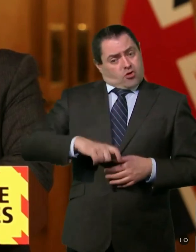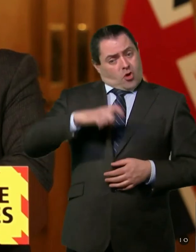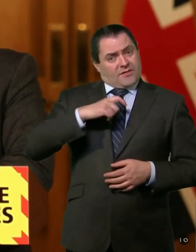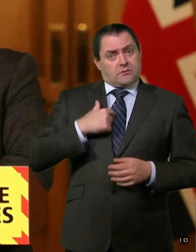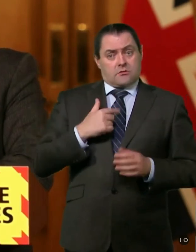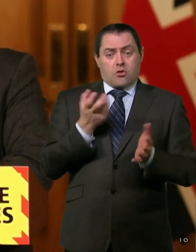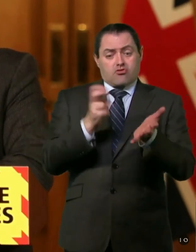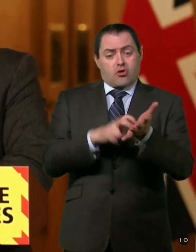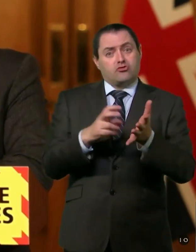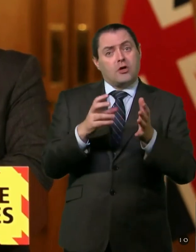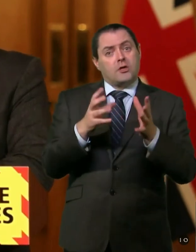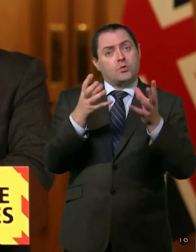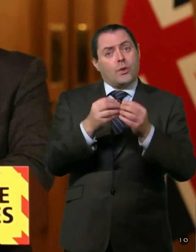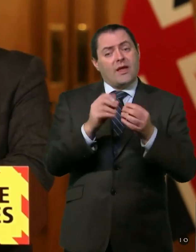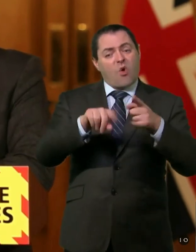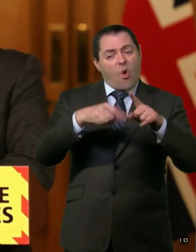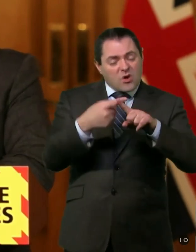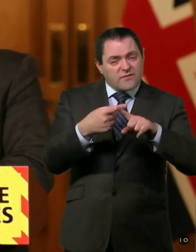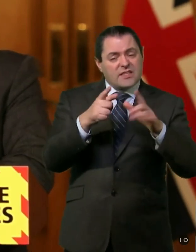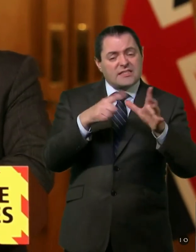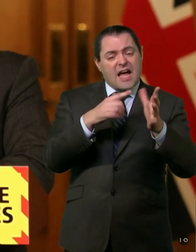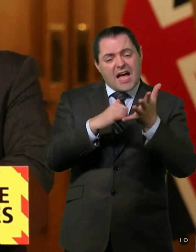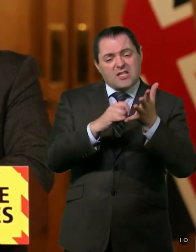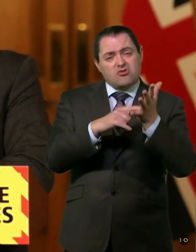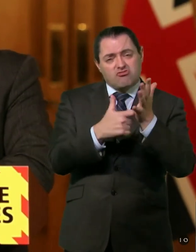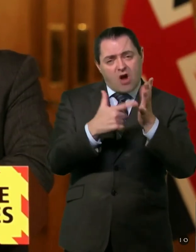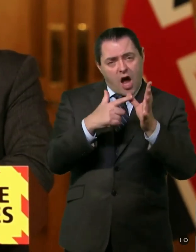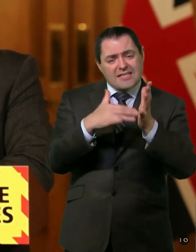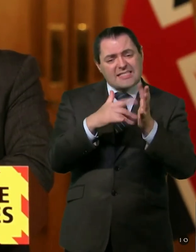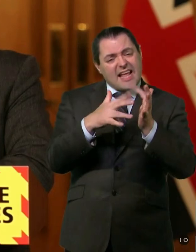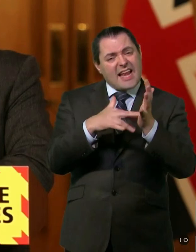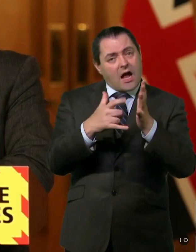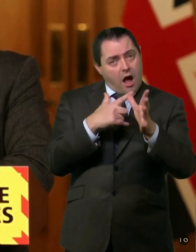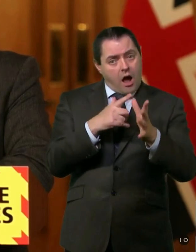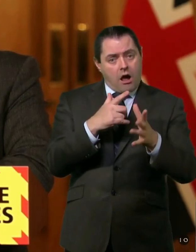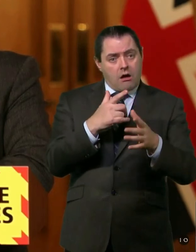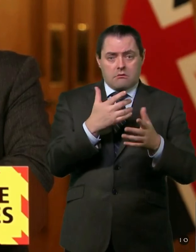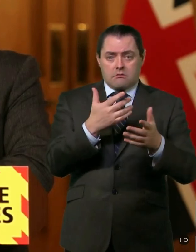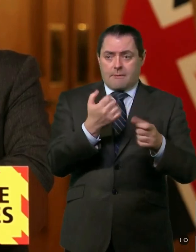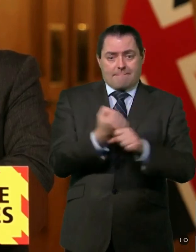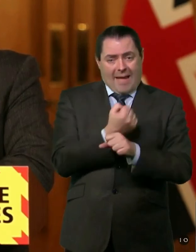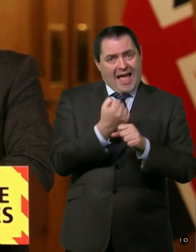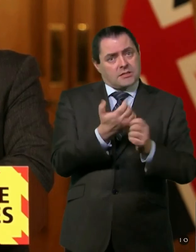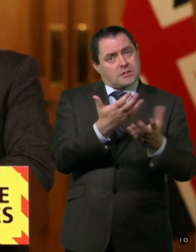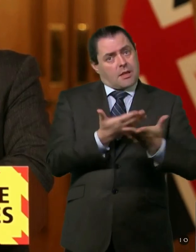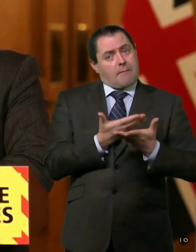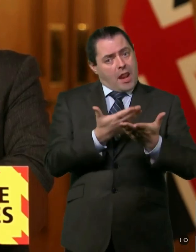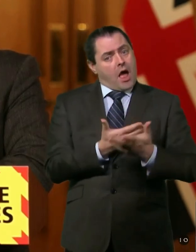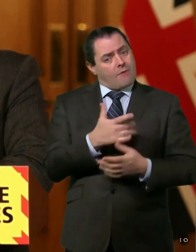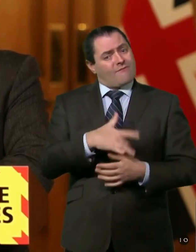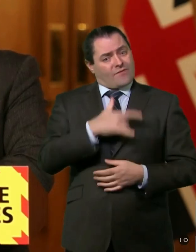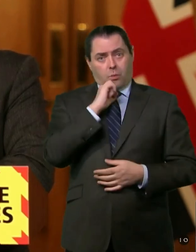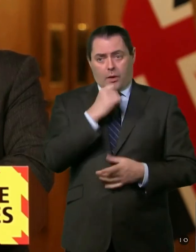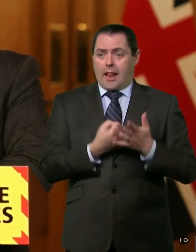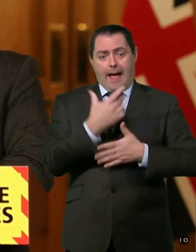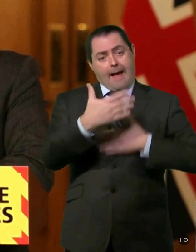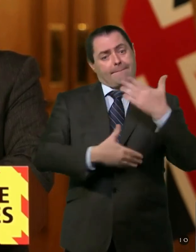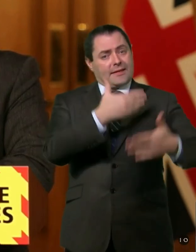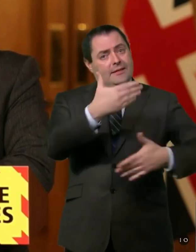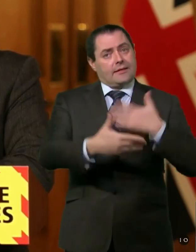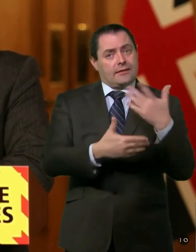supply, and the issues that you raise are really a matter for our EU friends